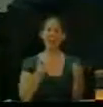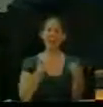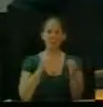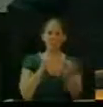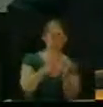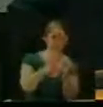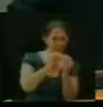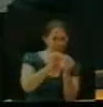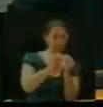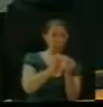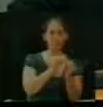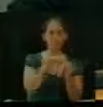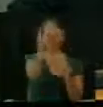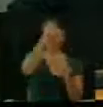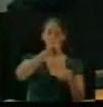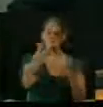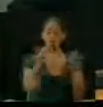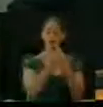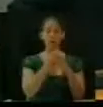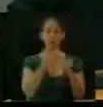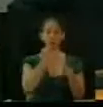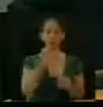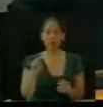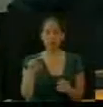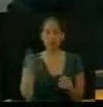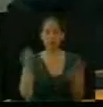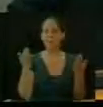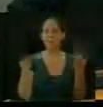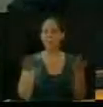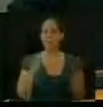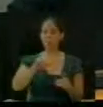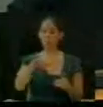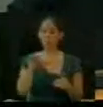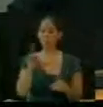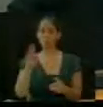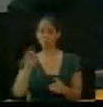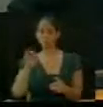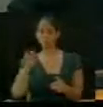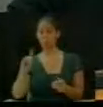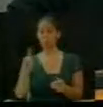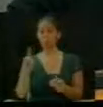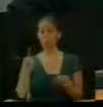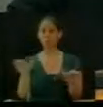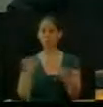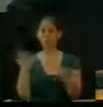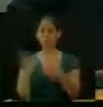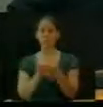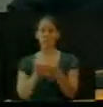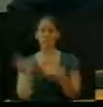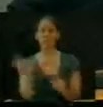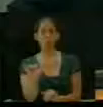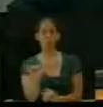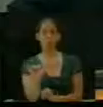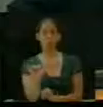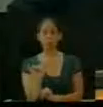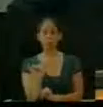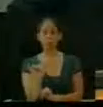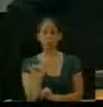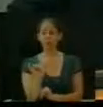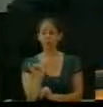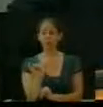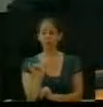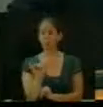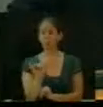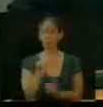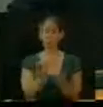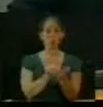Tennessee. Maybe they're already doing that. I just think we get in a big hurry around this community whenever the